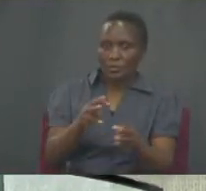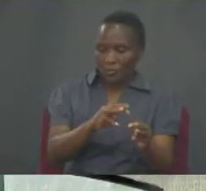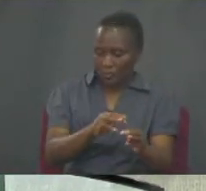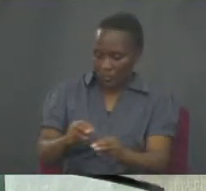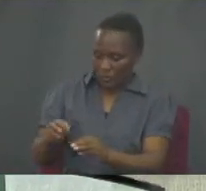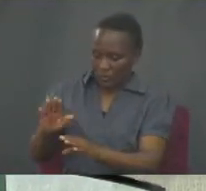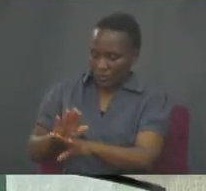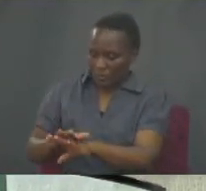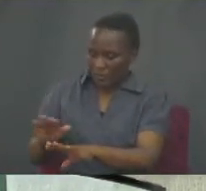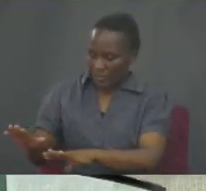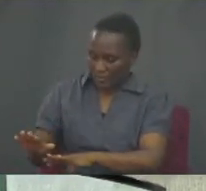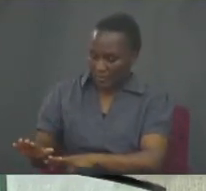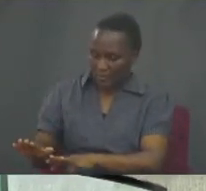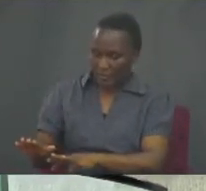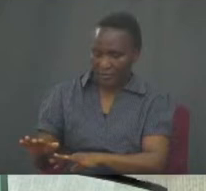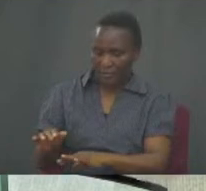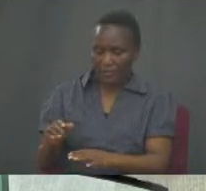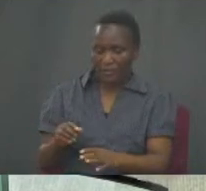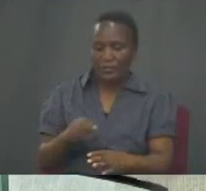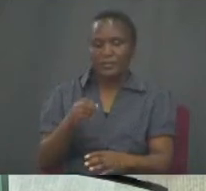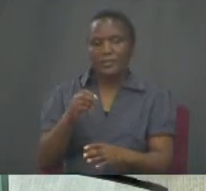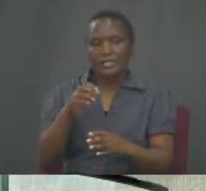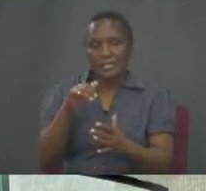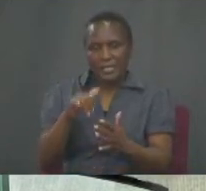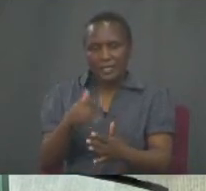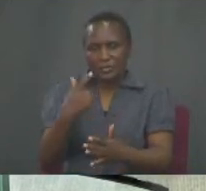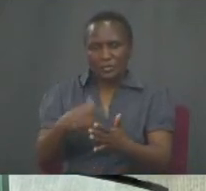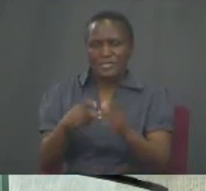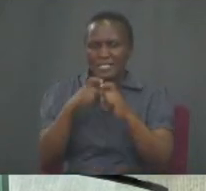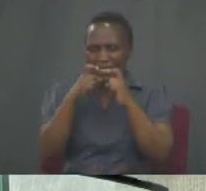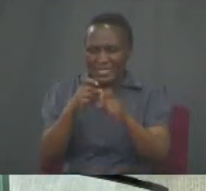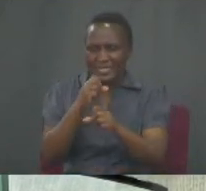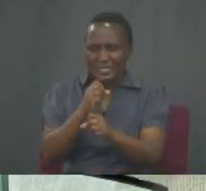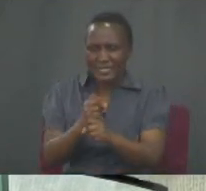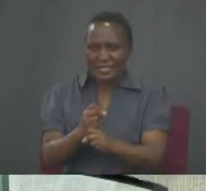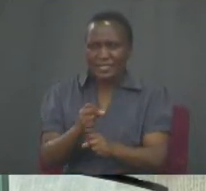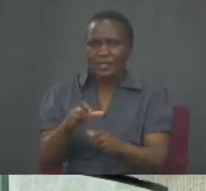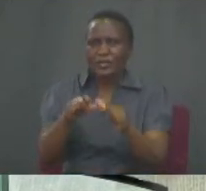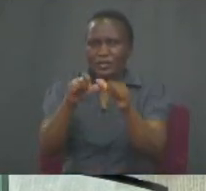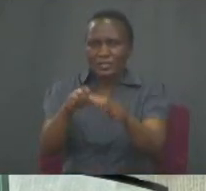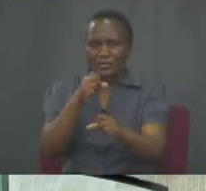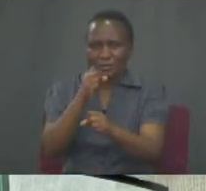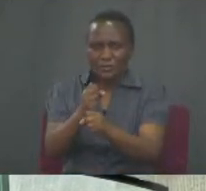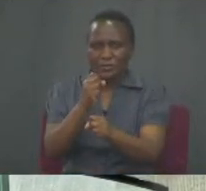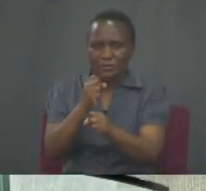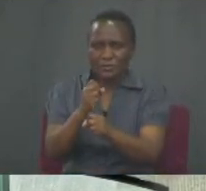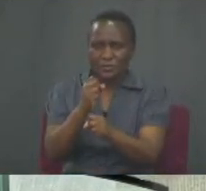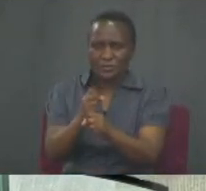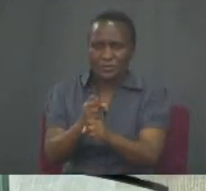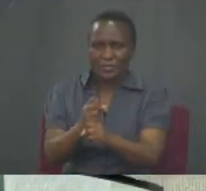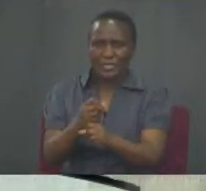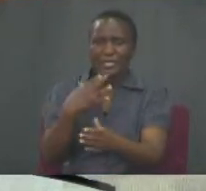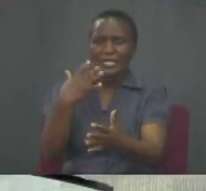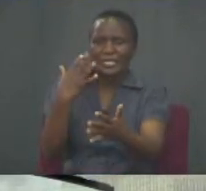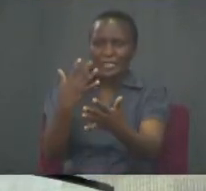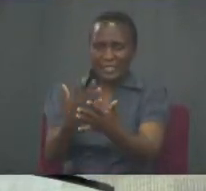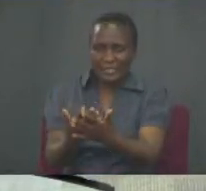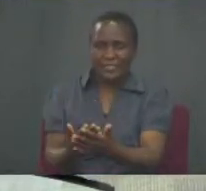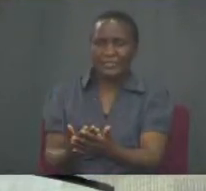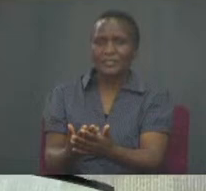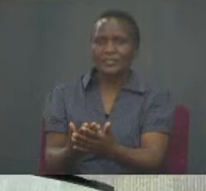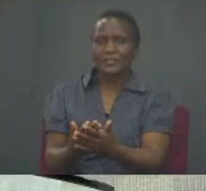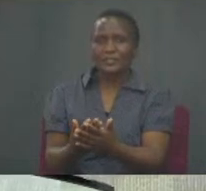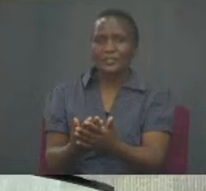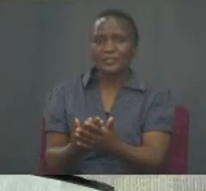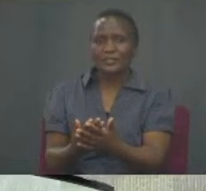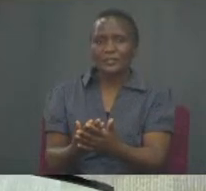doing it. It will stop telling you this is sin. It's now used to what you are used to. You have stifled your